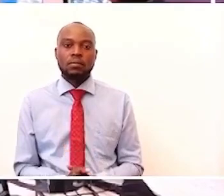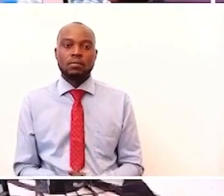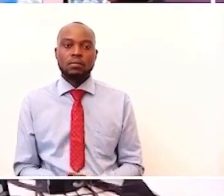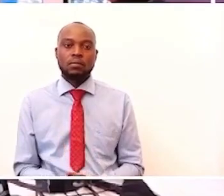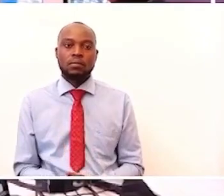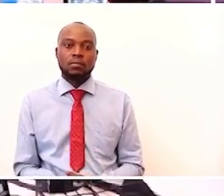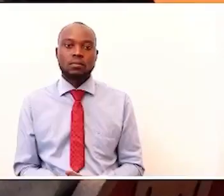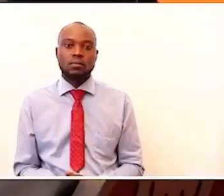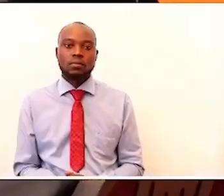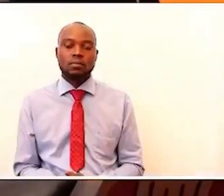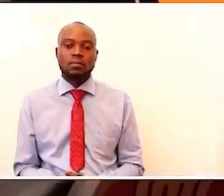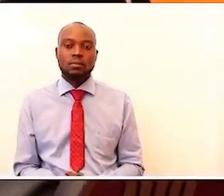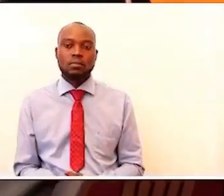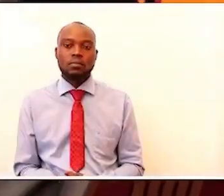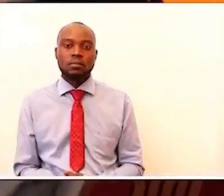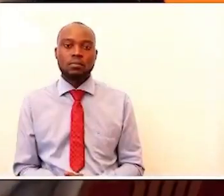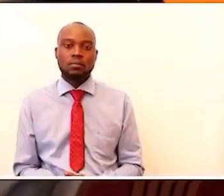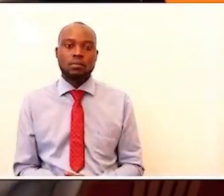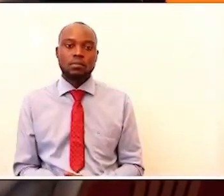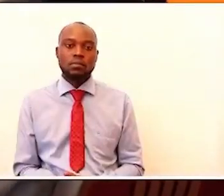name with the Stop the Bleeding campaign.